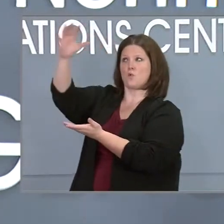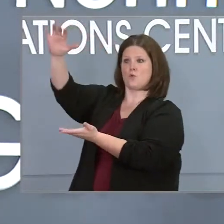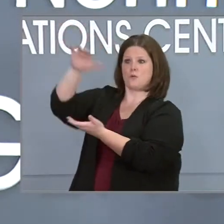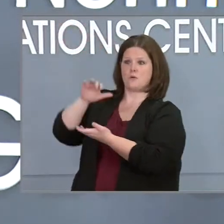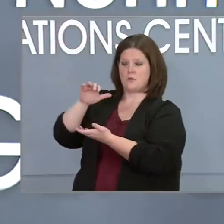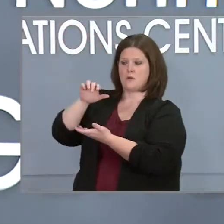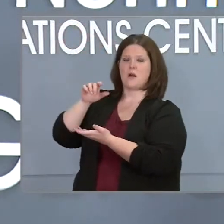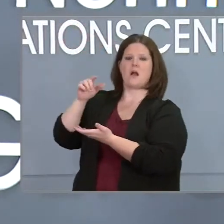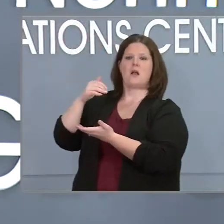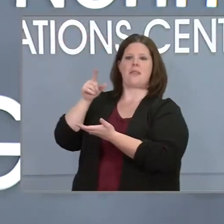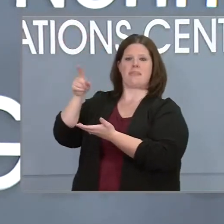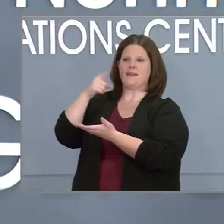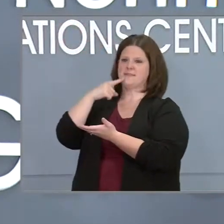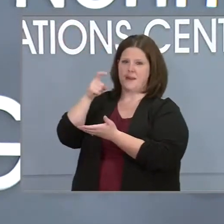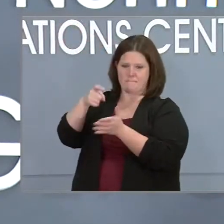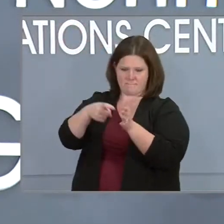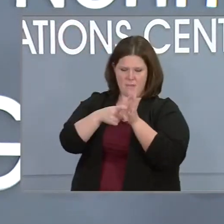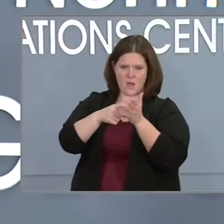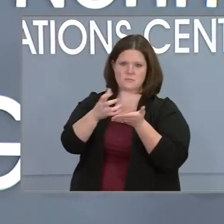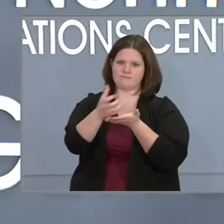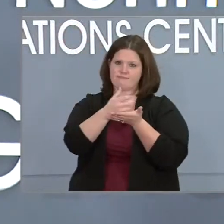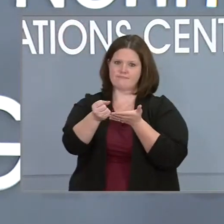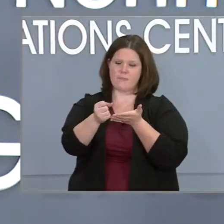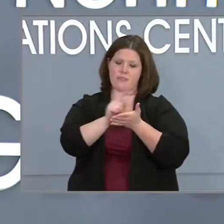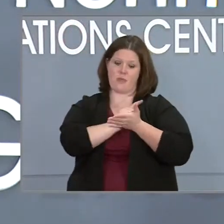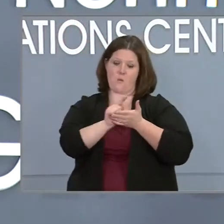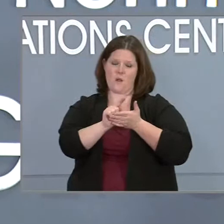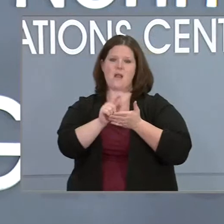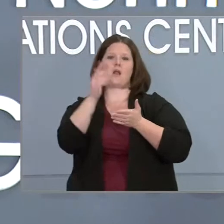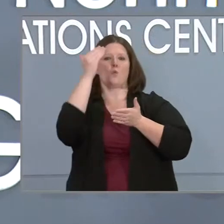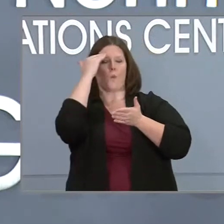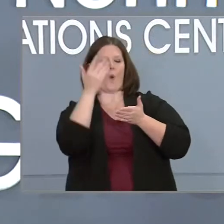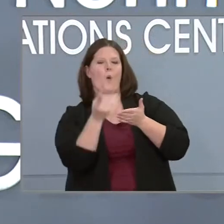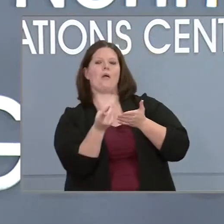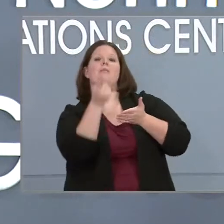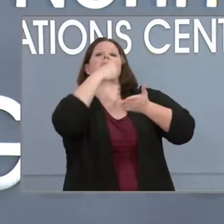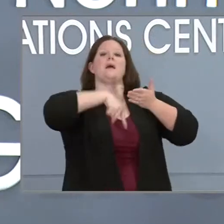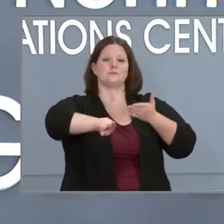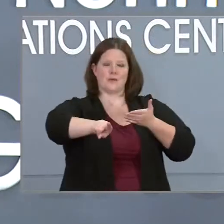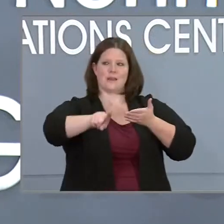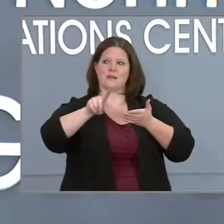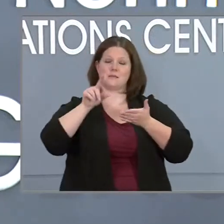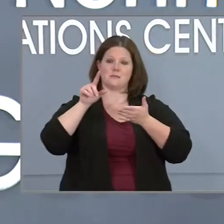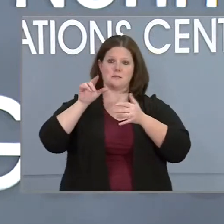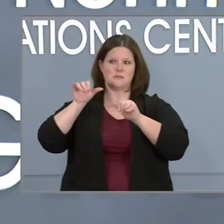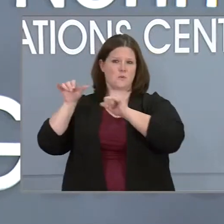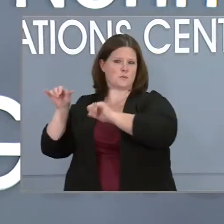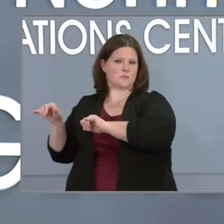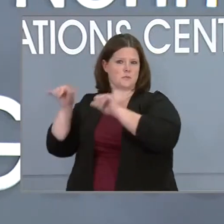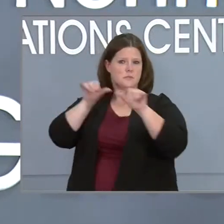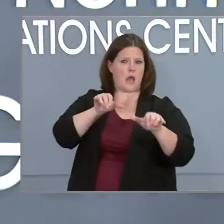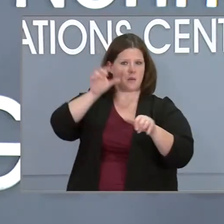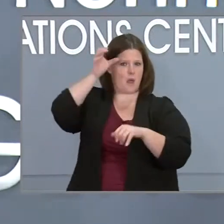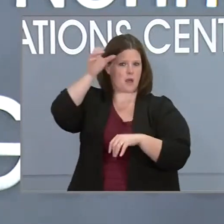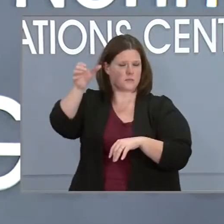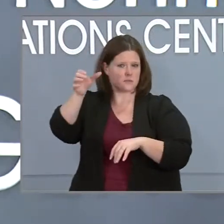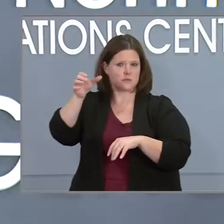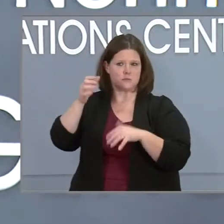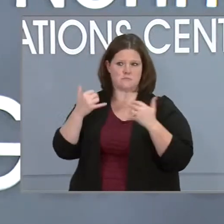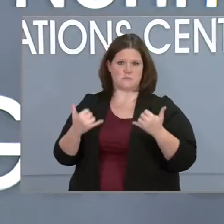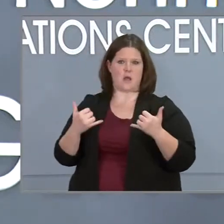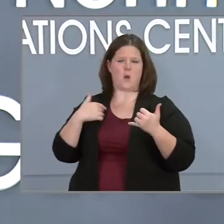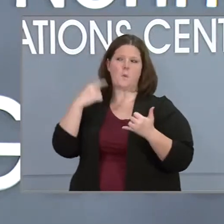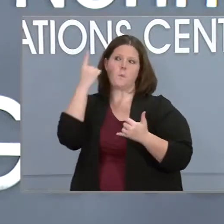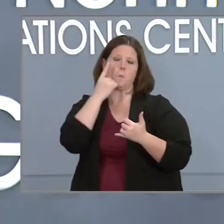the end of that week to direct where the doses the following week would go. If we're on a September 20th deadline, that would mean allocations for next week. So I'm